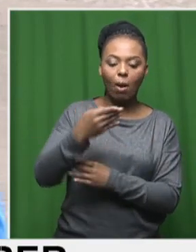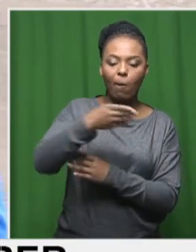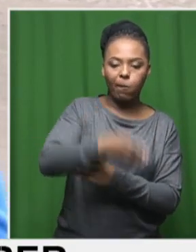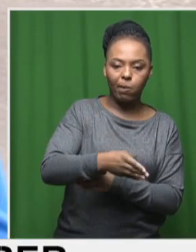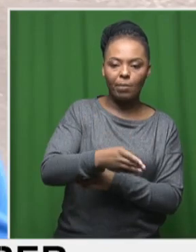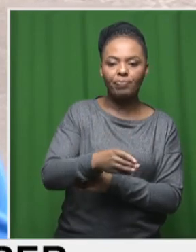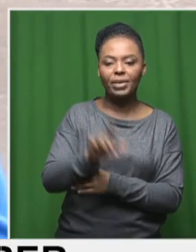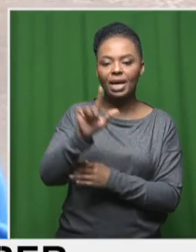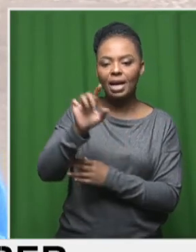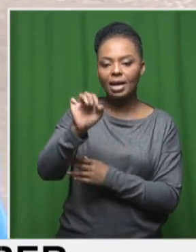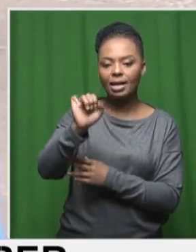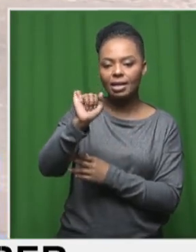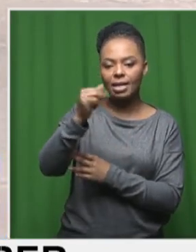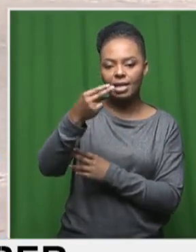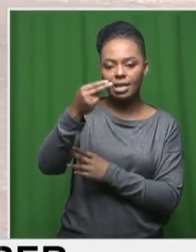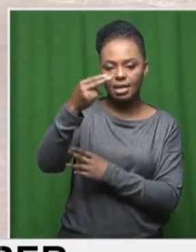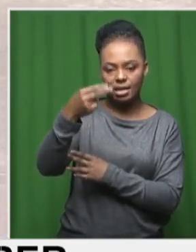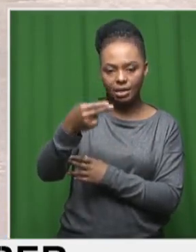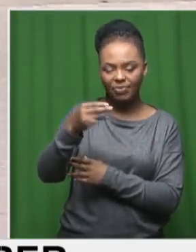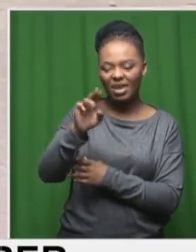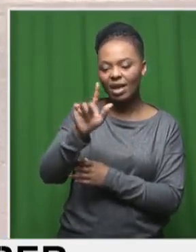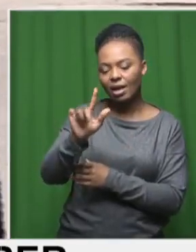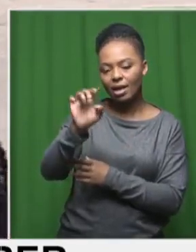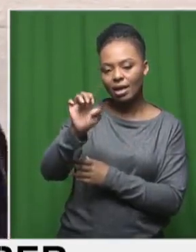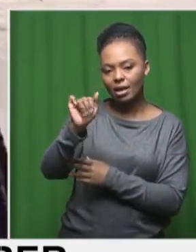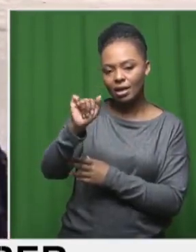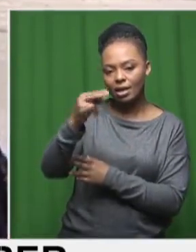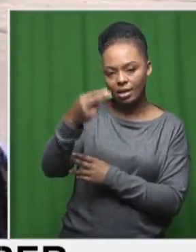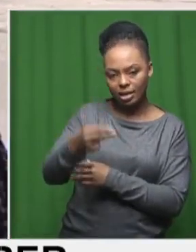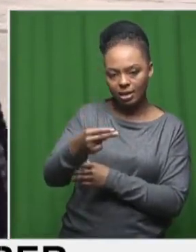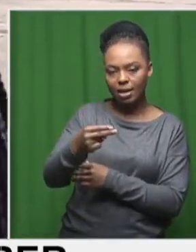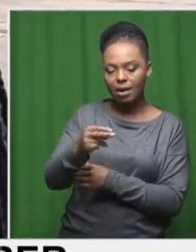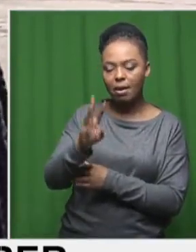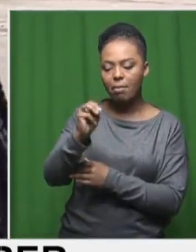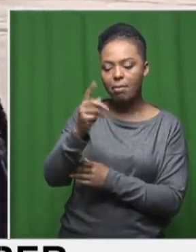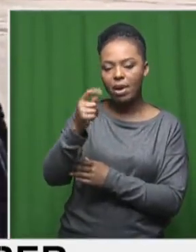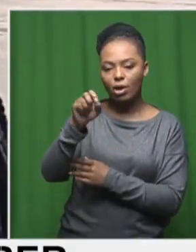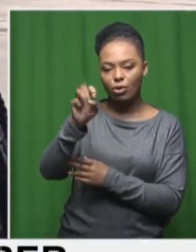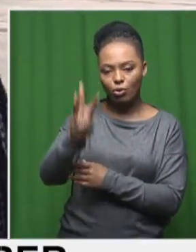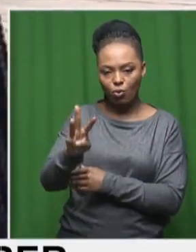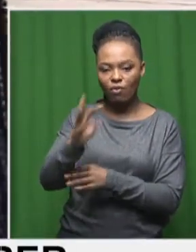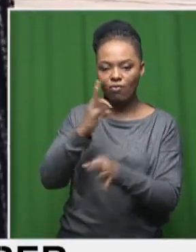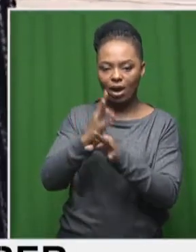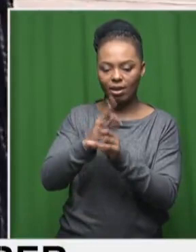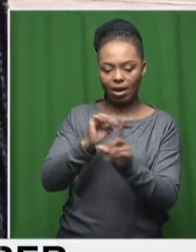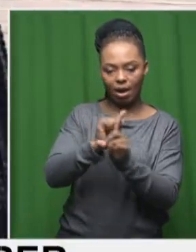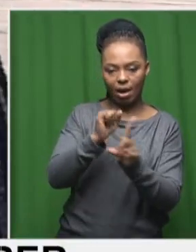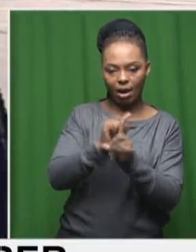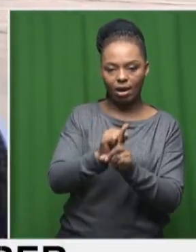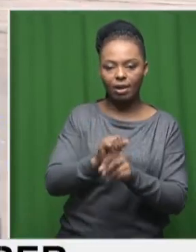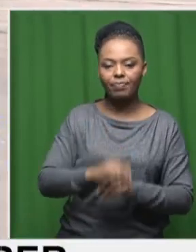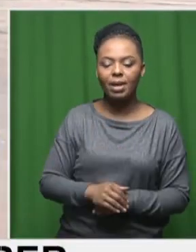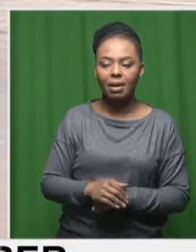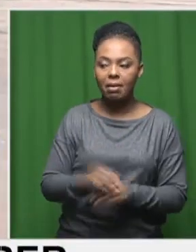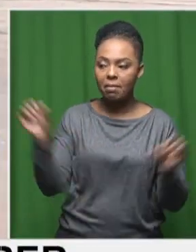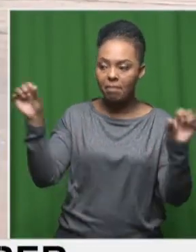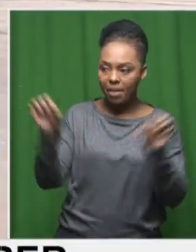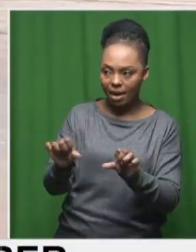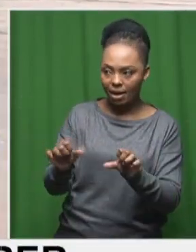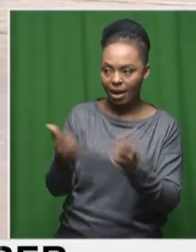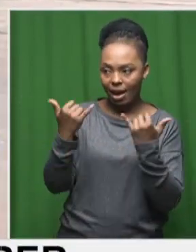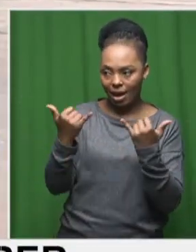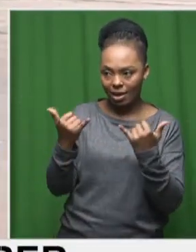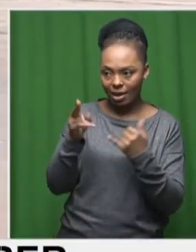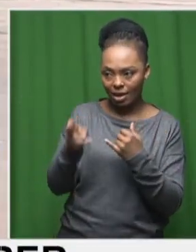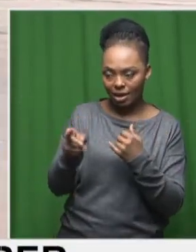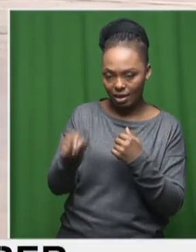Leigh Matthews' father, Rob, this morning. Mr. Matthews, a very good morning to you. Thanks indeed for your time back here again. I think the last time I